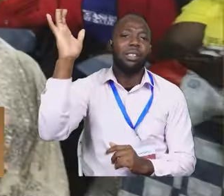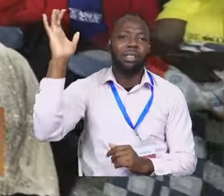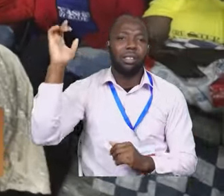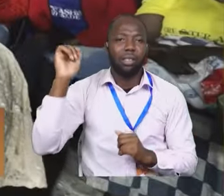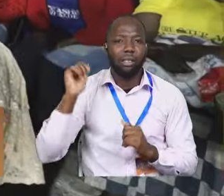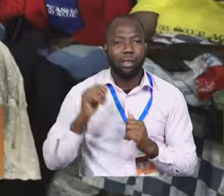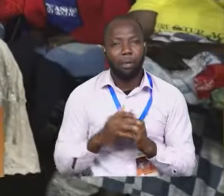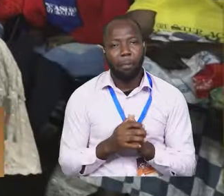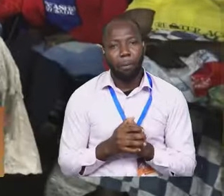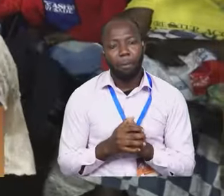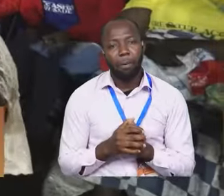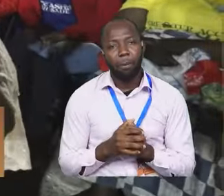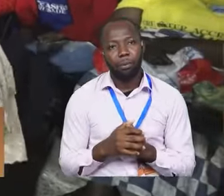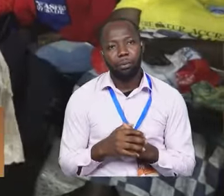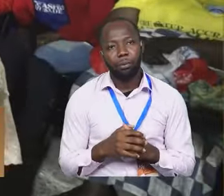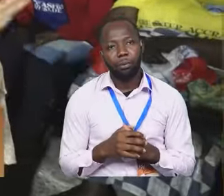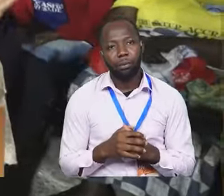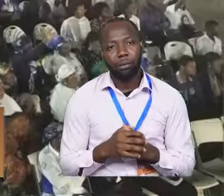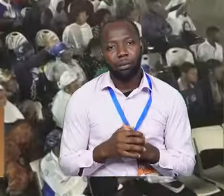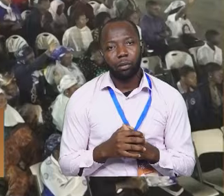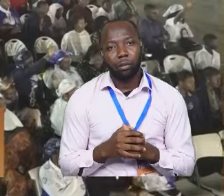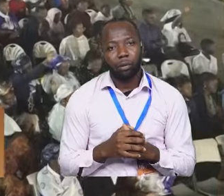said, Jesus!